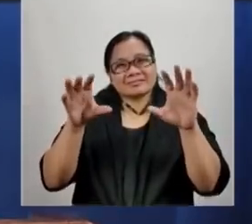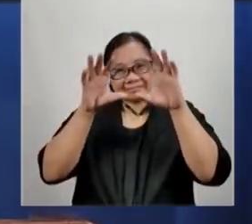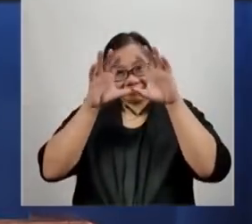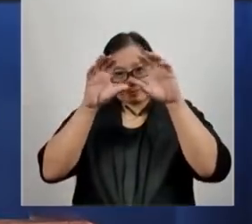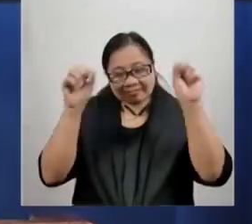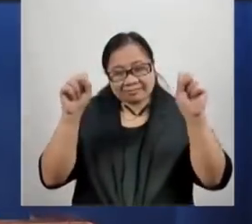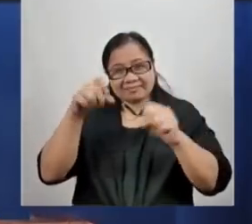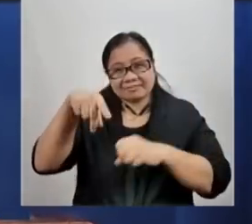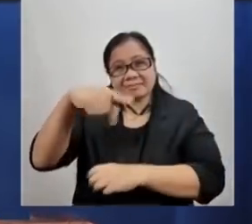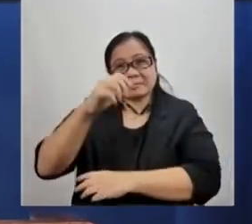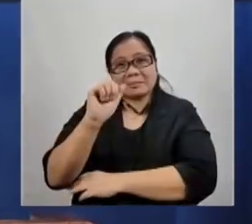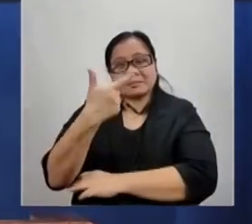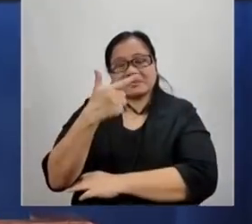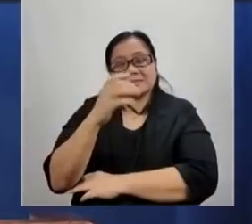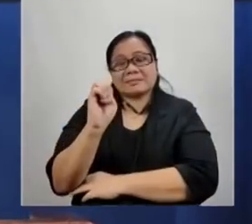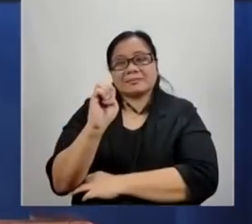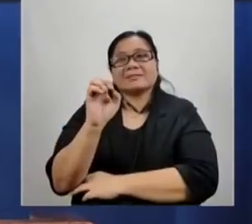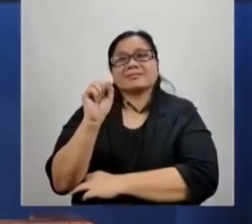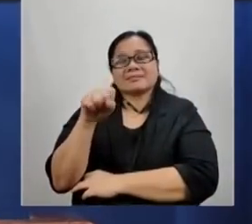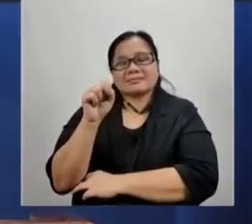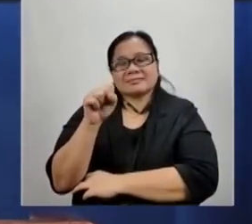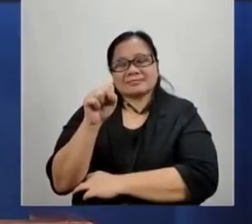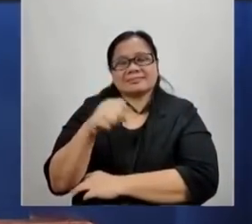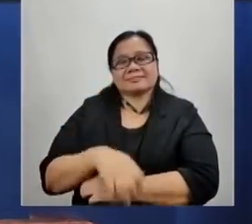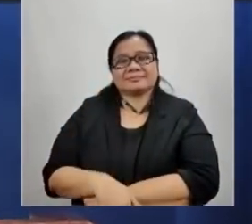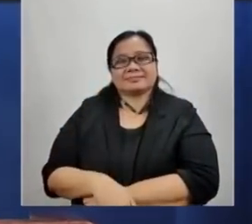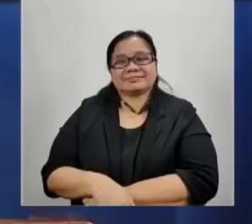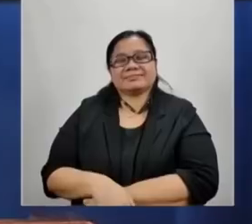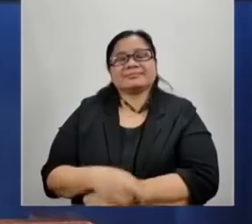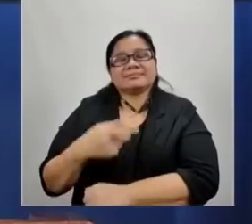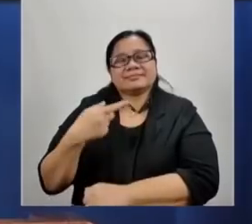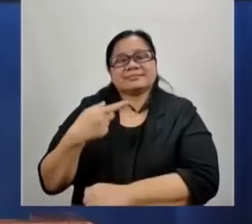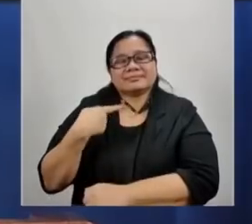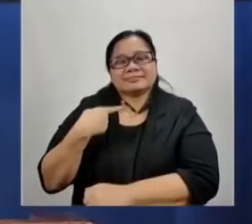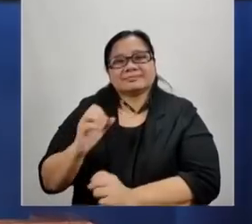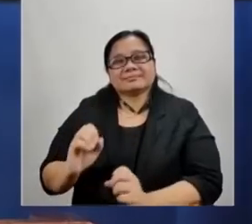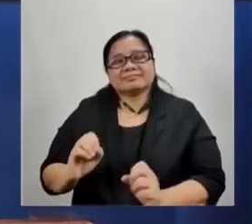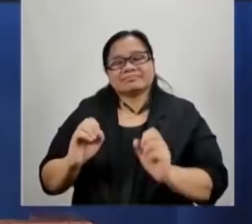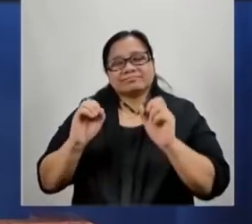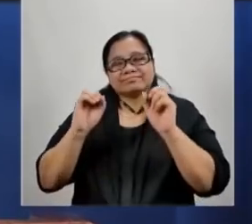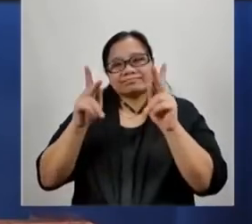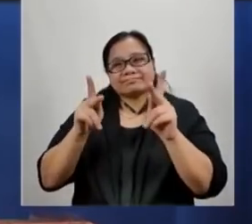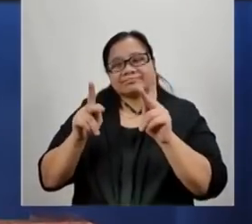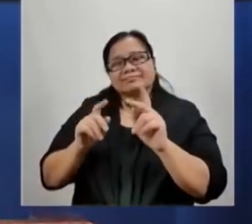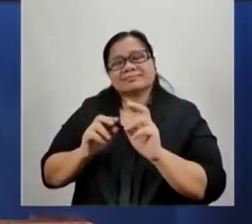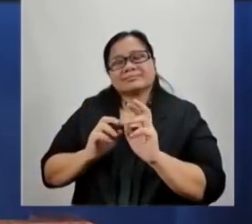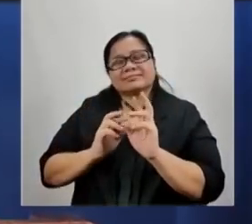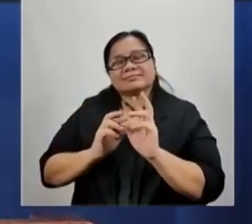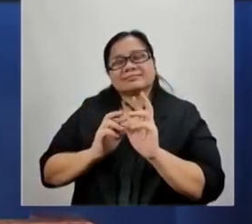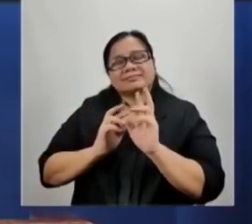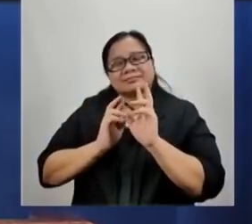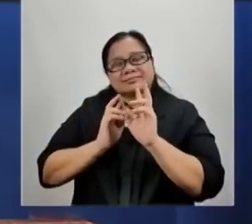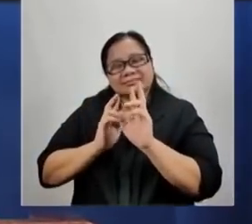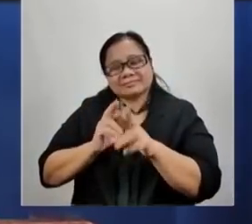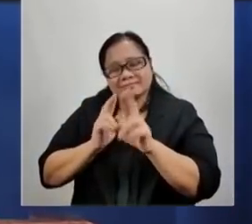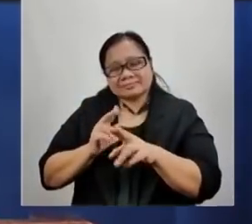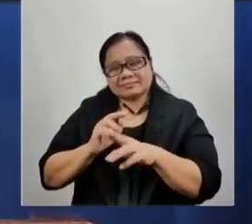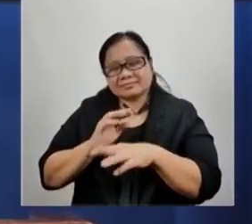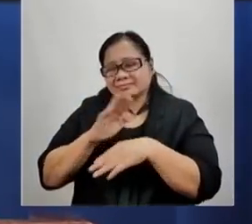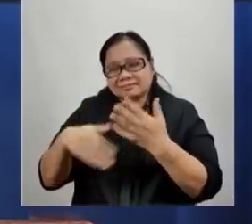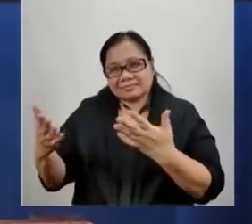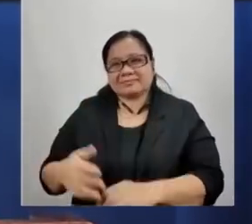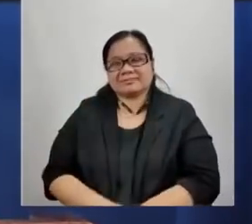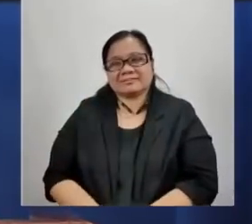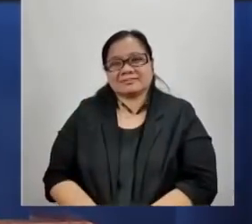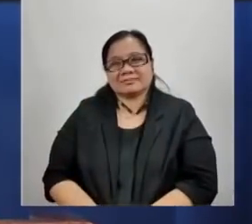Yes, and in fact, there was an opportunity for him to answer, albeit informally. So with an investigation, he has to